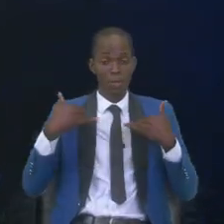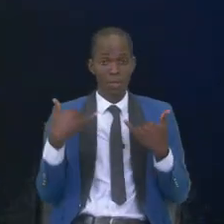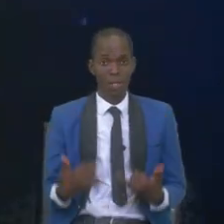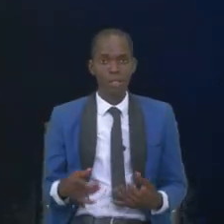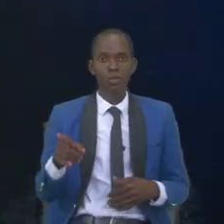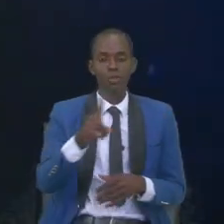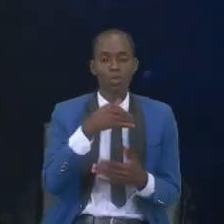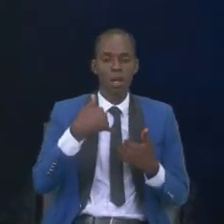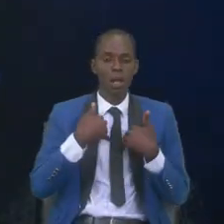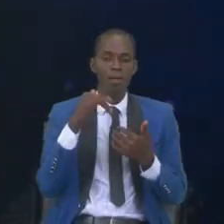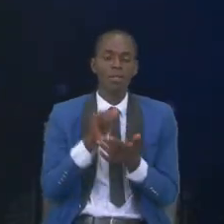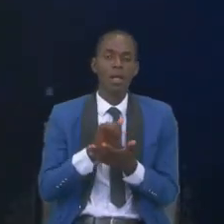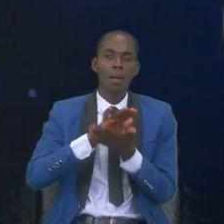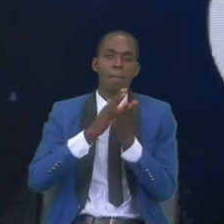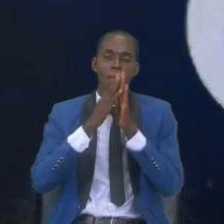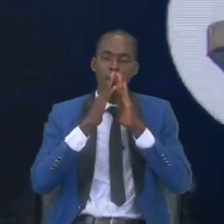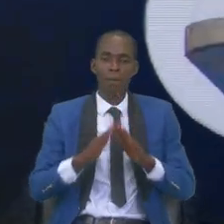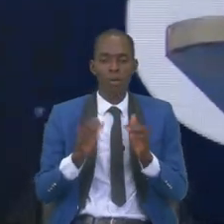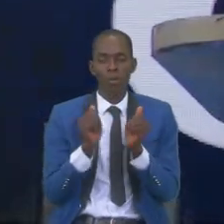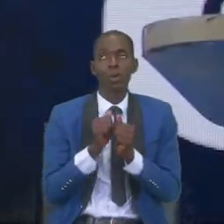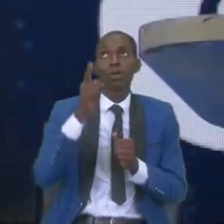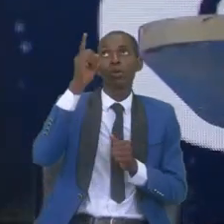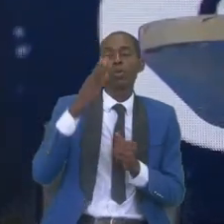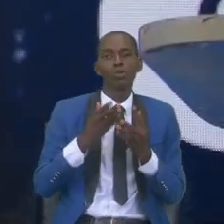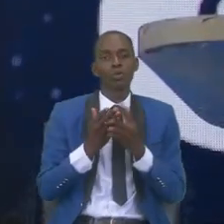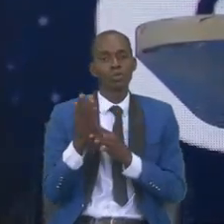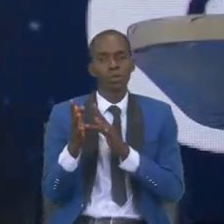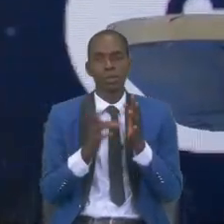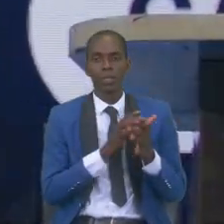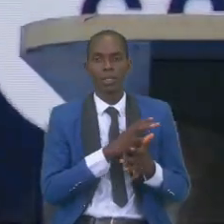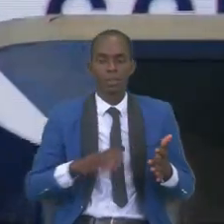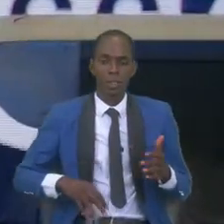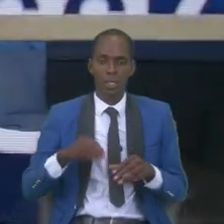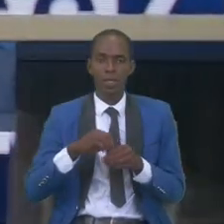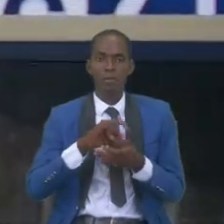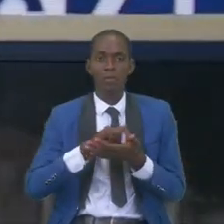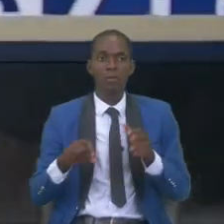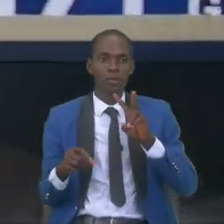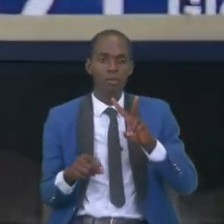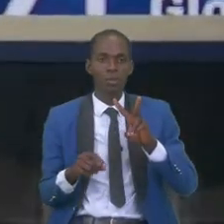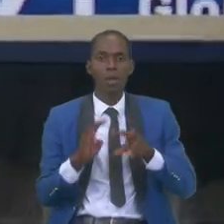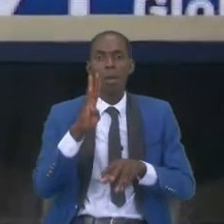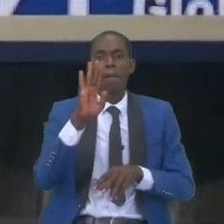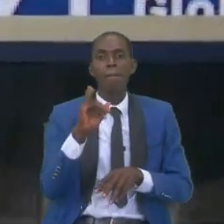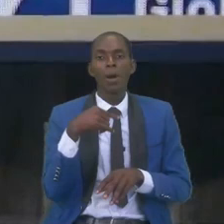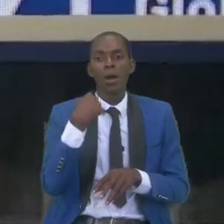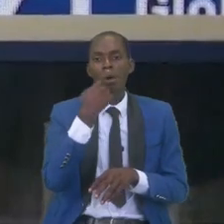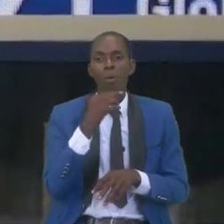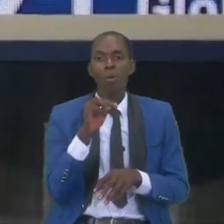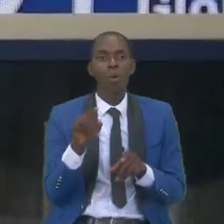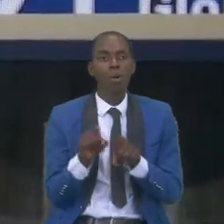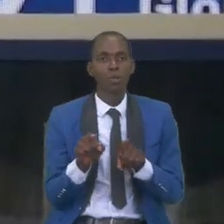peace with God through Jesus Christ. Then in verse 2, he tells us in verse 2, by whom also